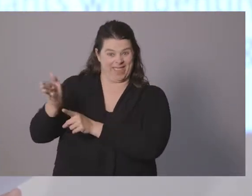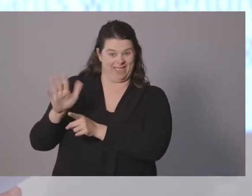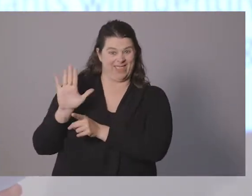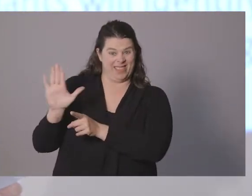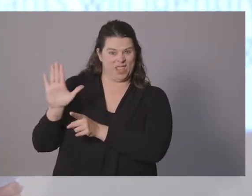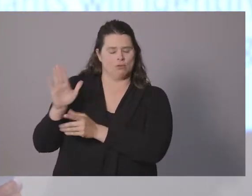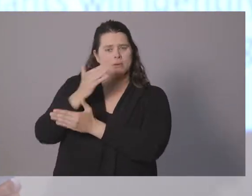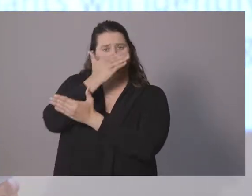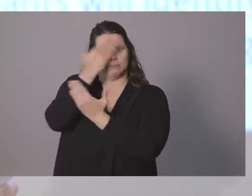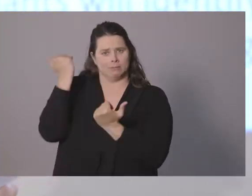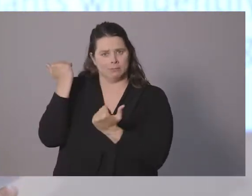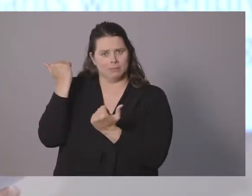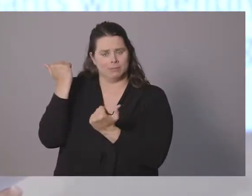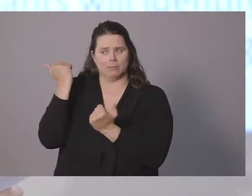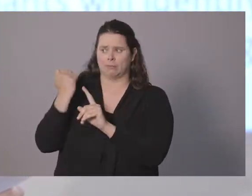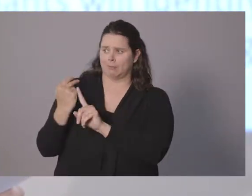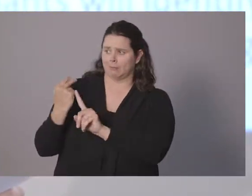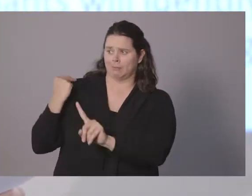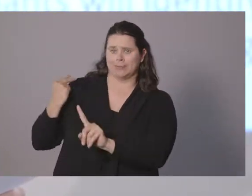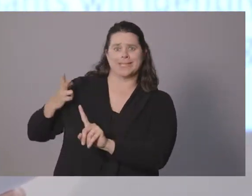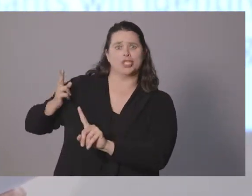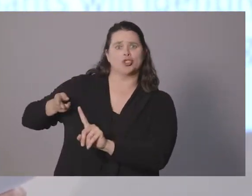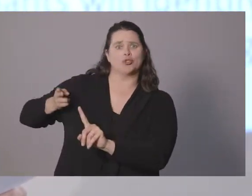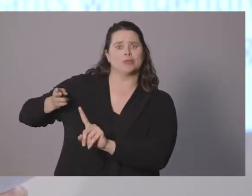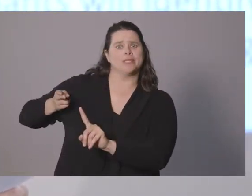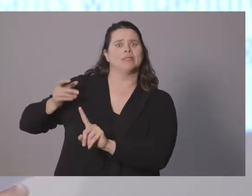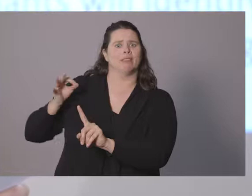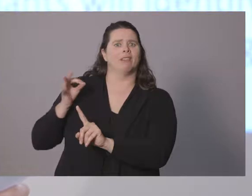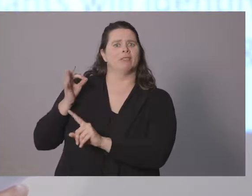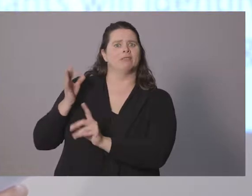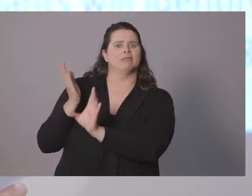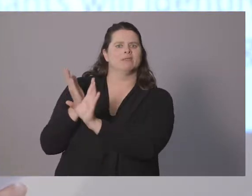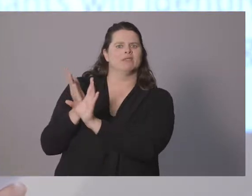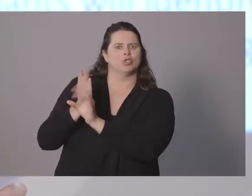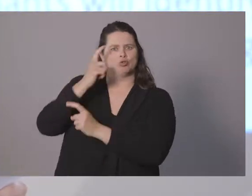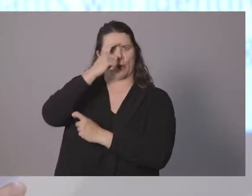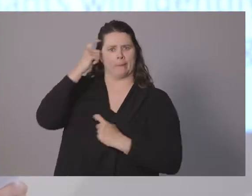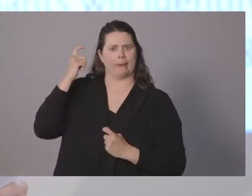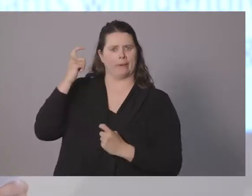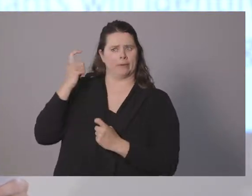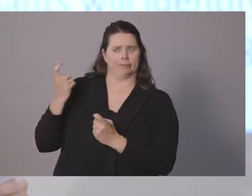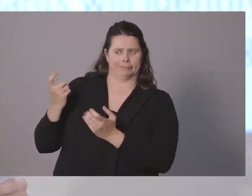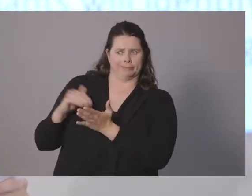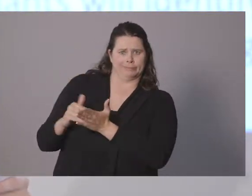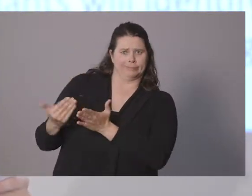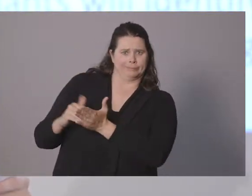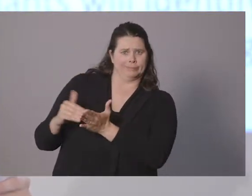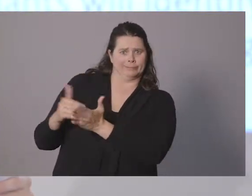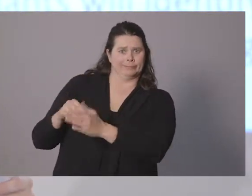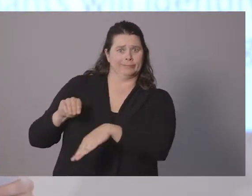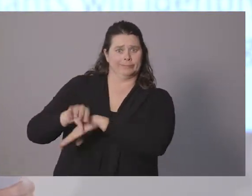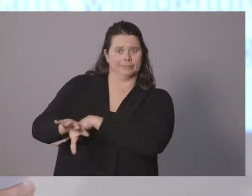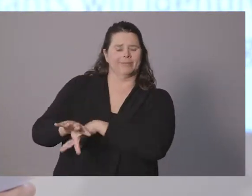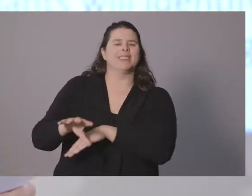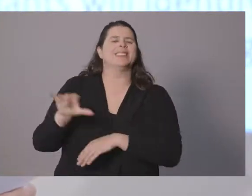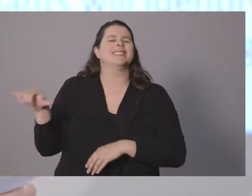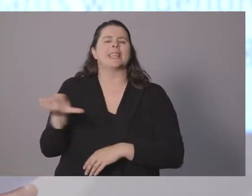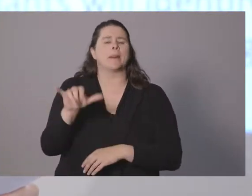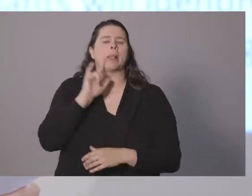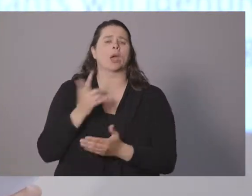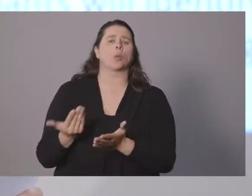compulsion. Because of periodic denials about the reality of trauma's effects on the human soma and